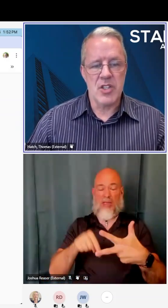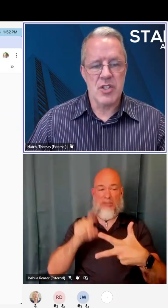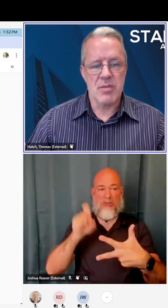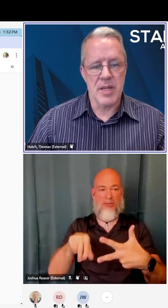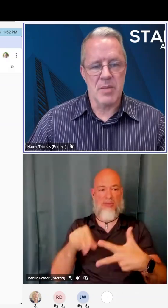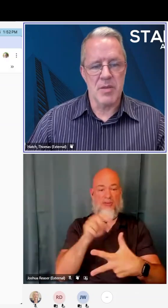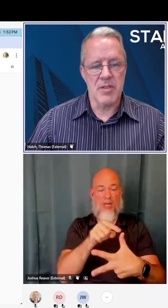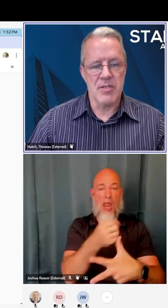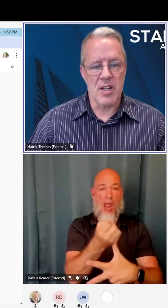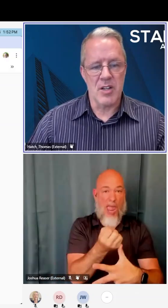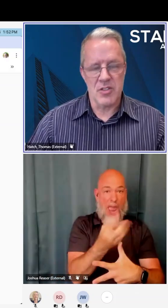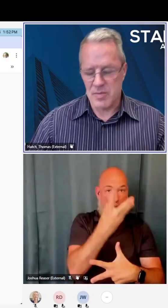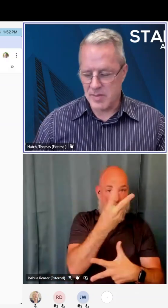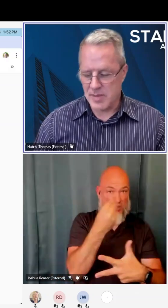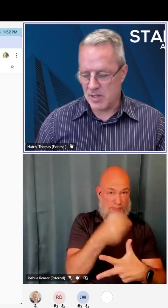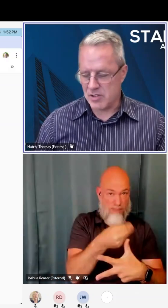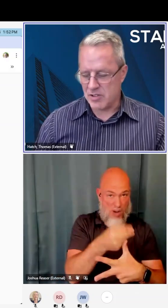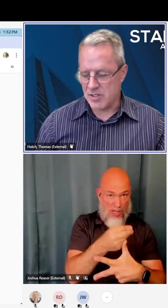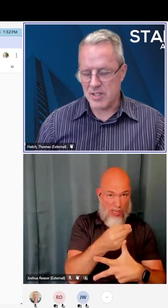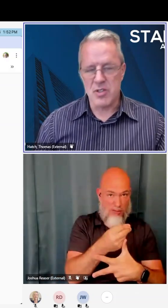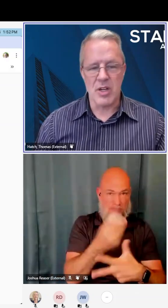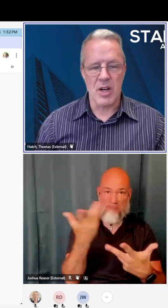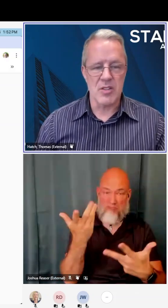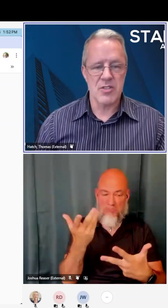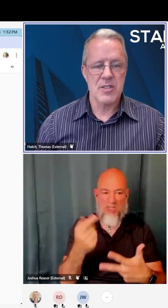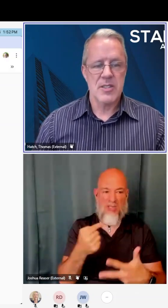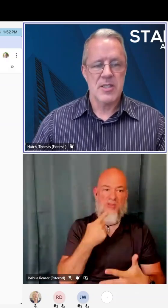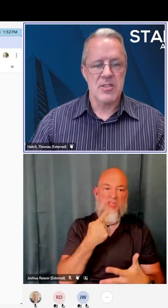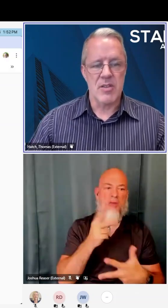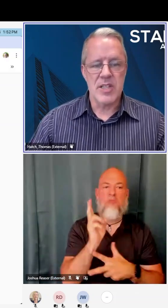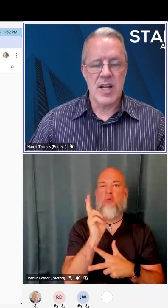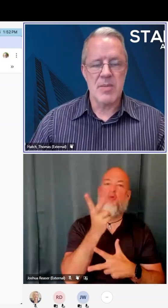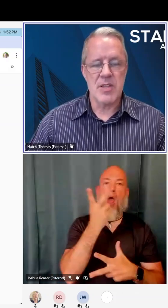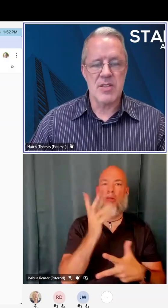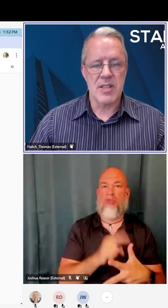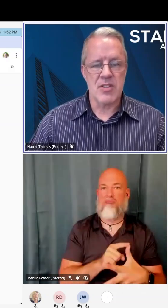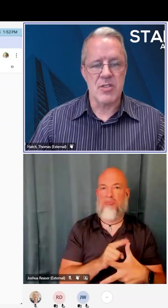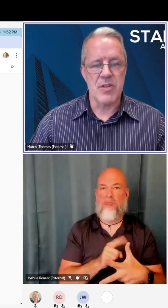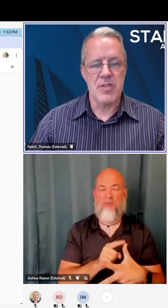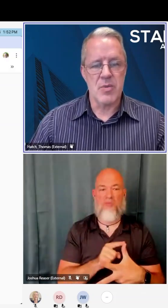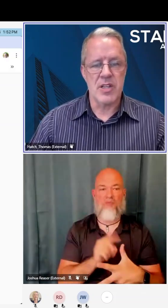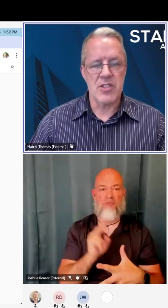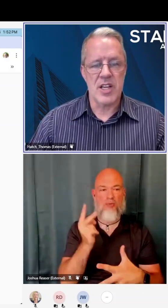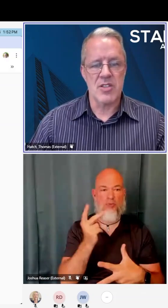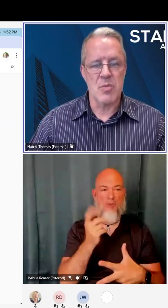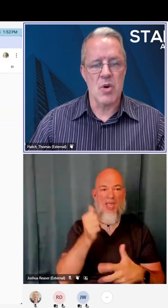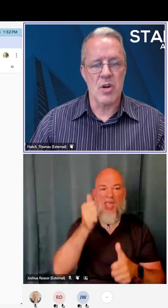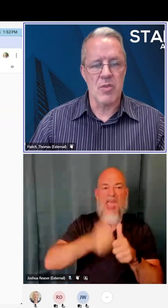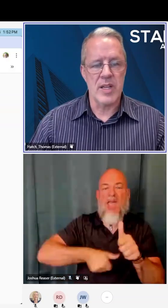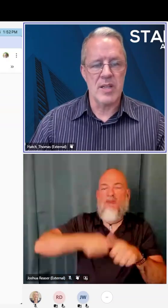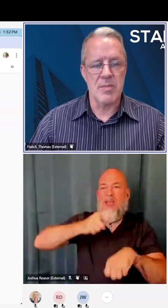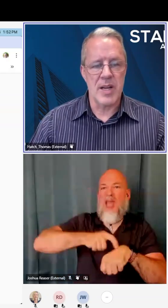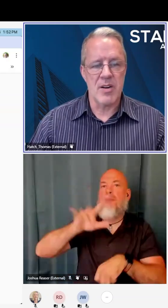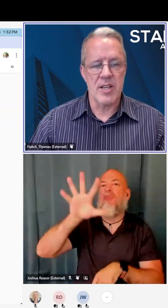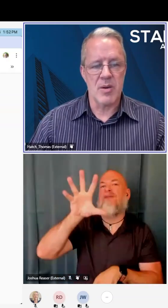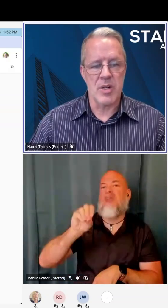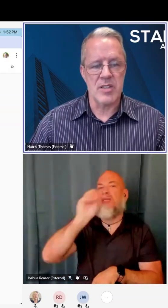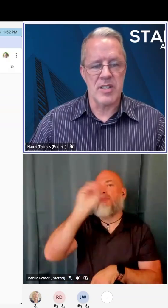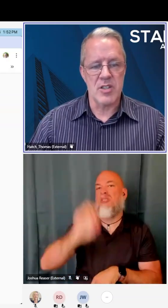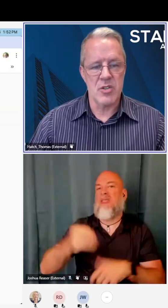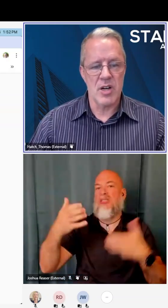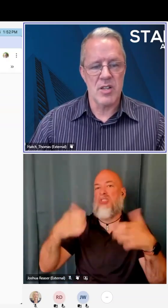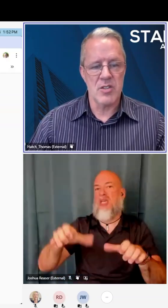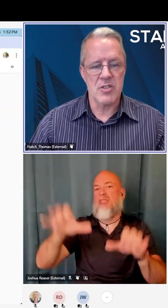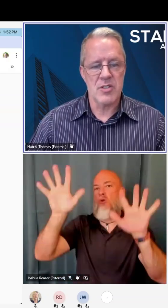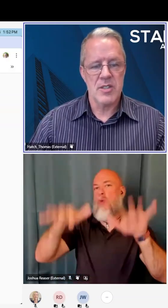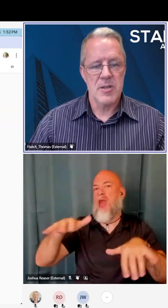how much, minimum of $1. So maybe I'll just say $2. So every time there's a 50% chance or more of rain in my area, I wanted